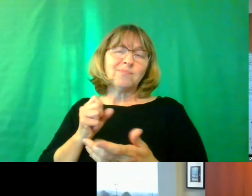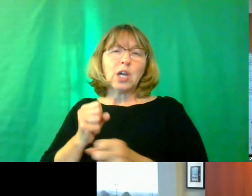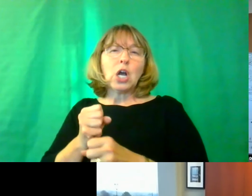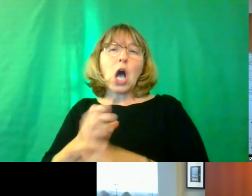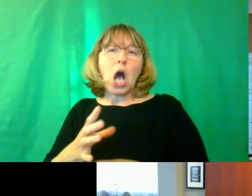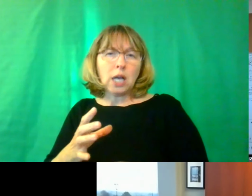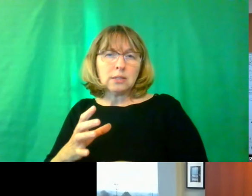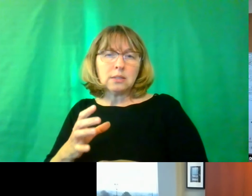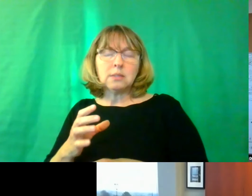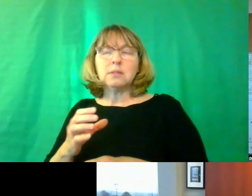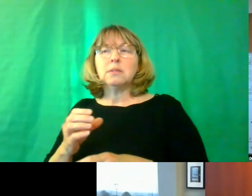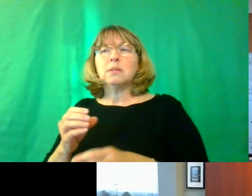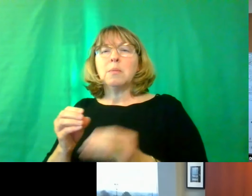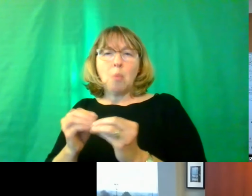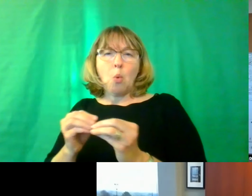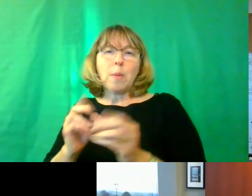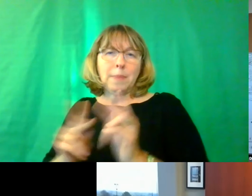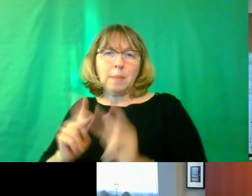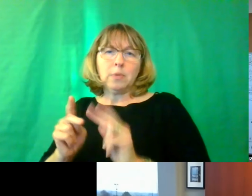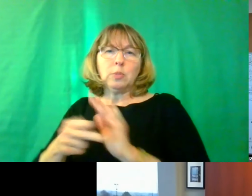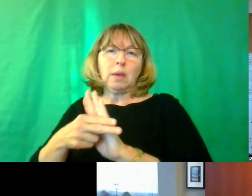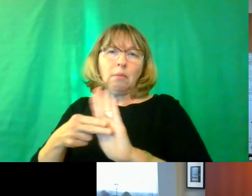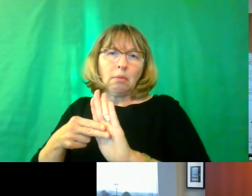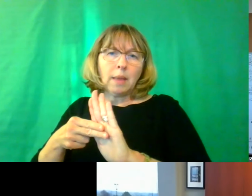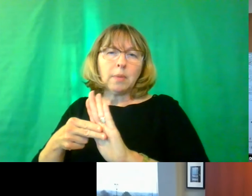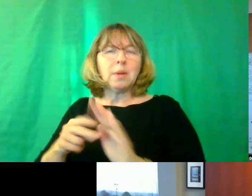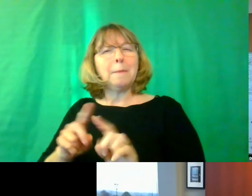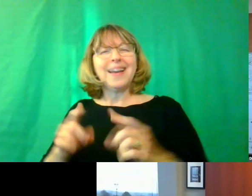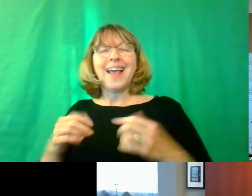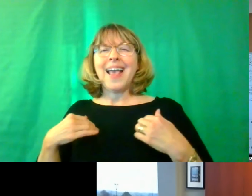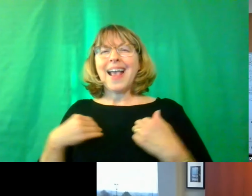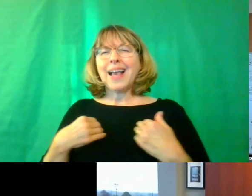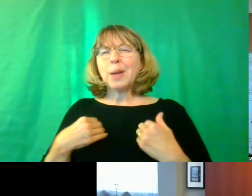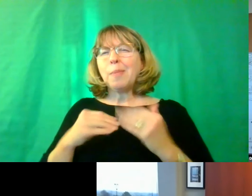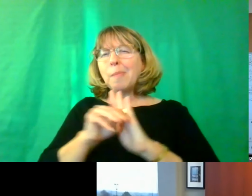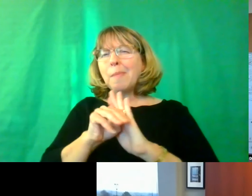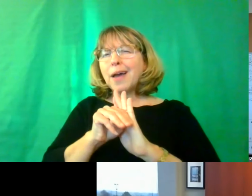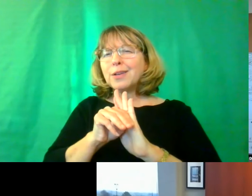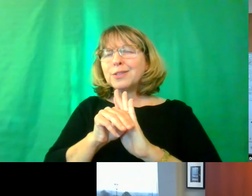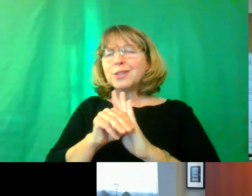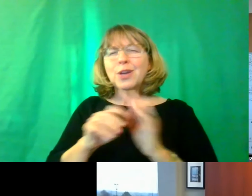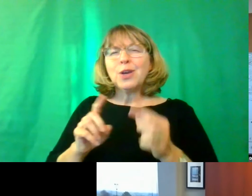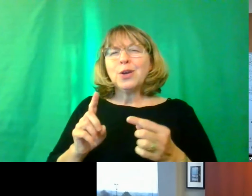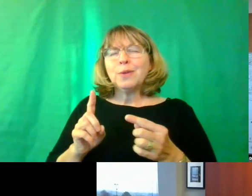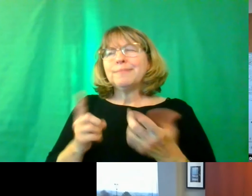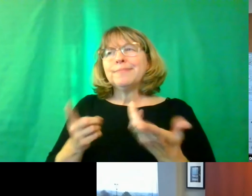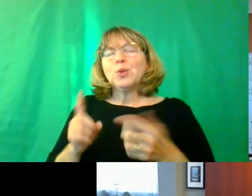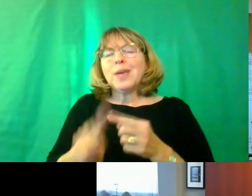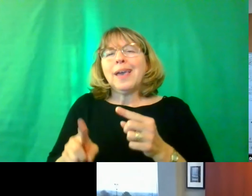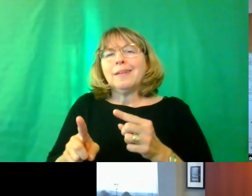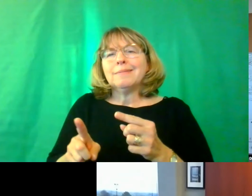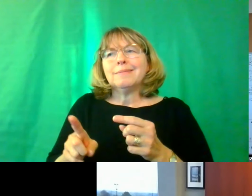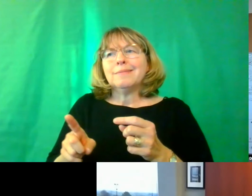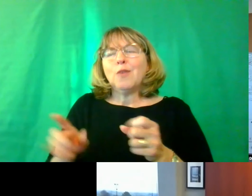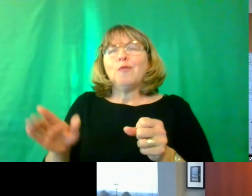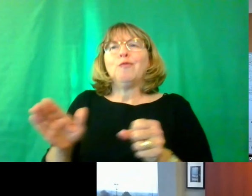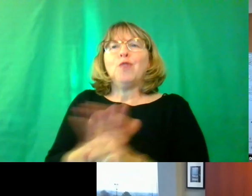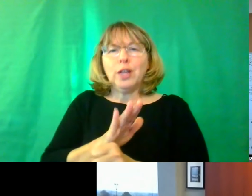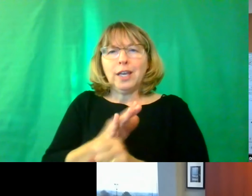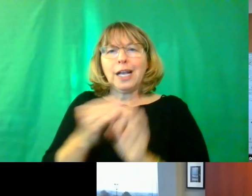In animal models, you're never fully replicating something like autism, but you can look at